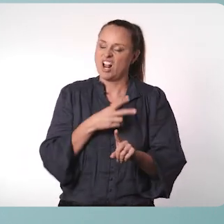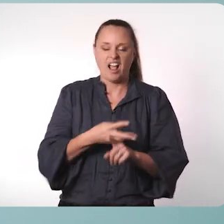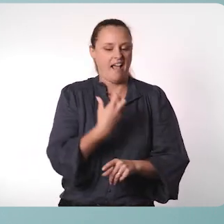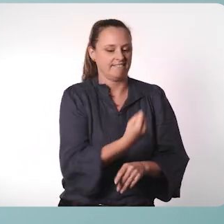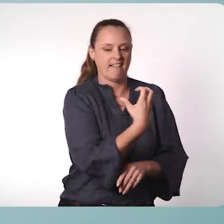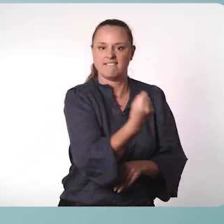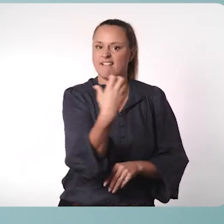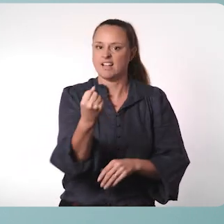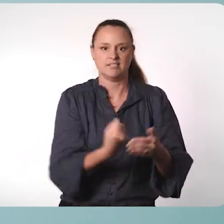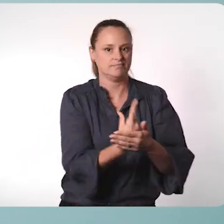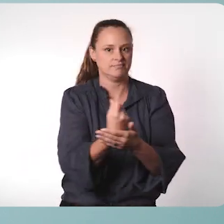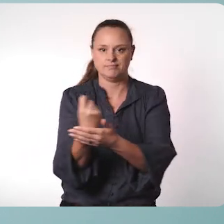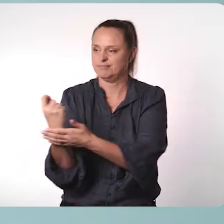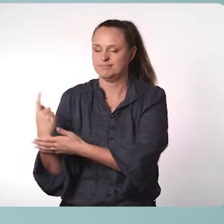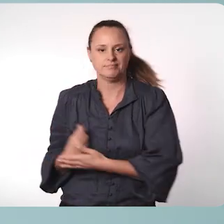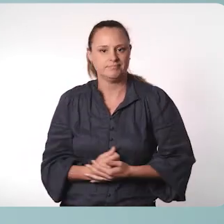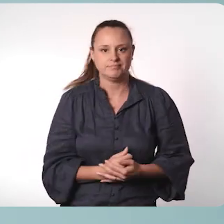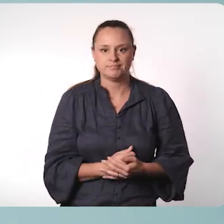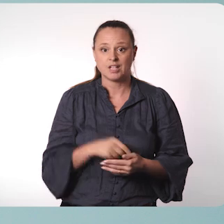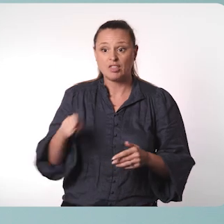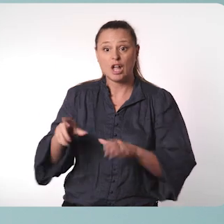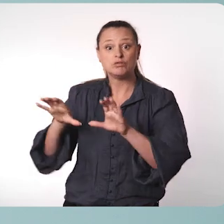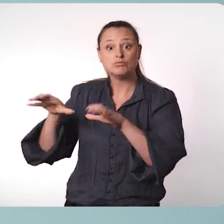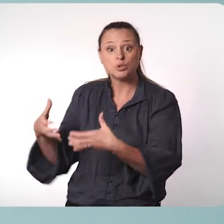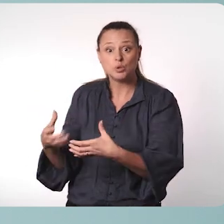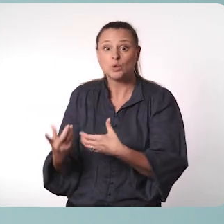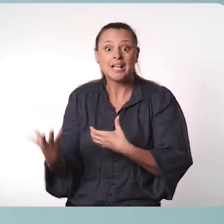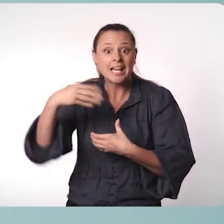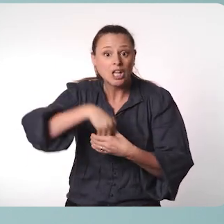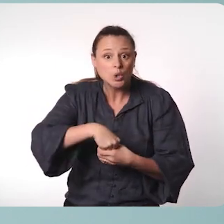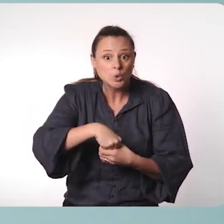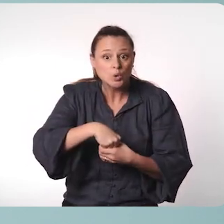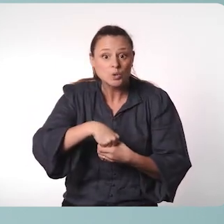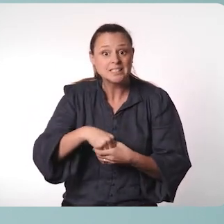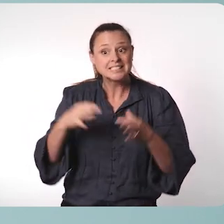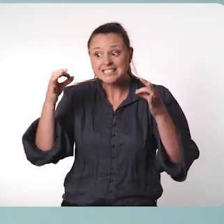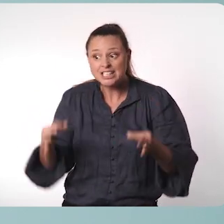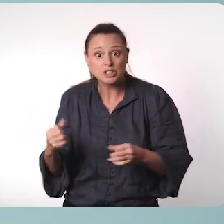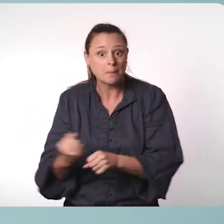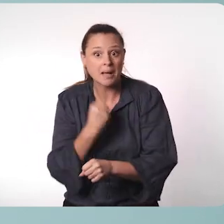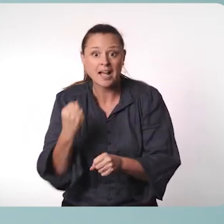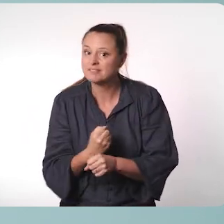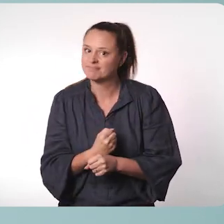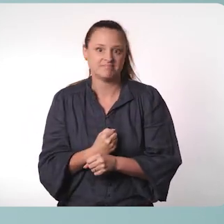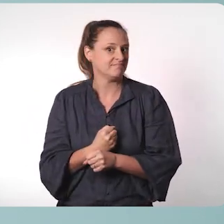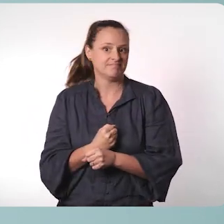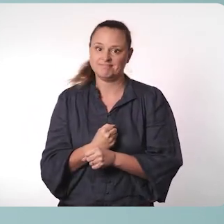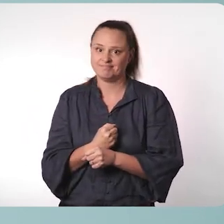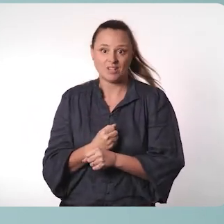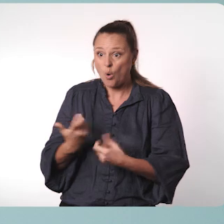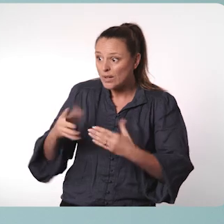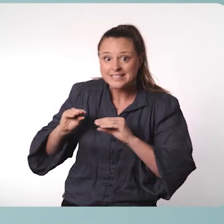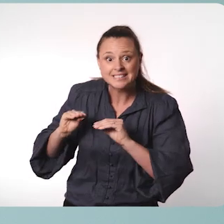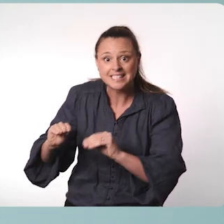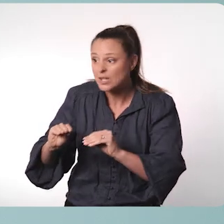violence is allowed and still occurs. Many women and girls with disabilities are not included or made aware of the decisions that impact their